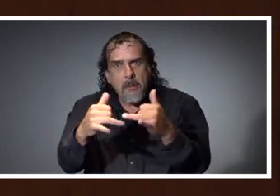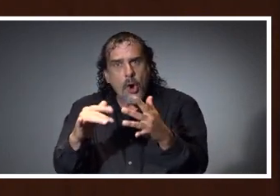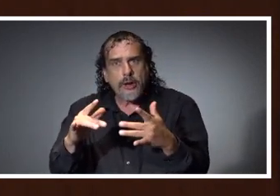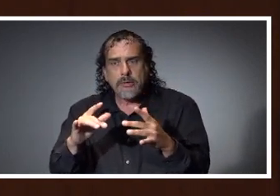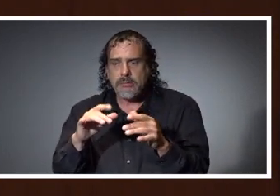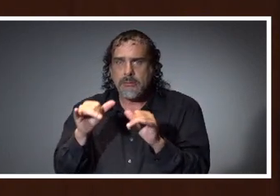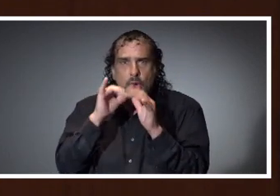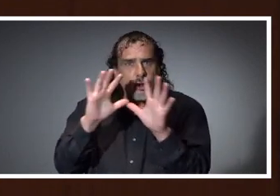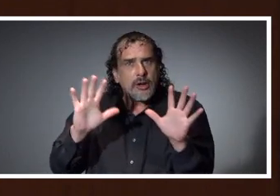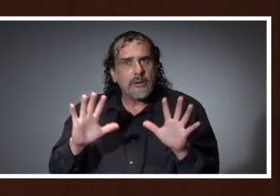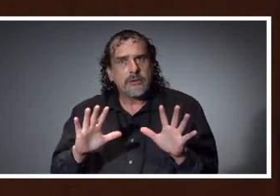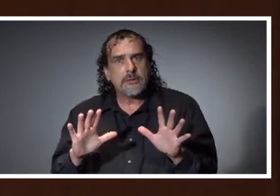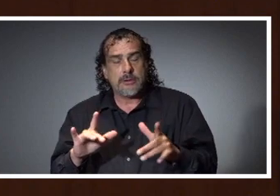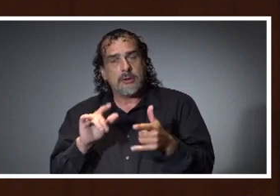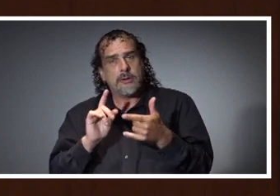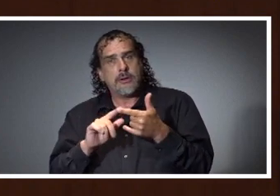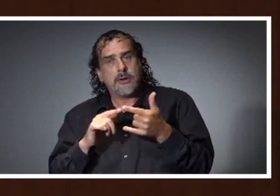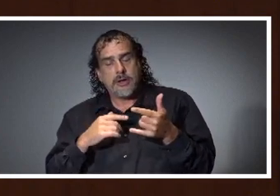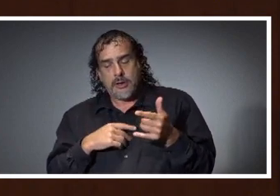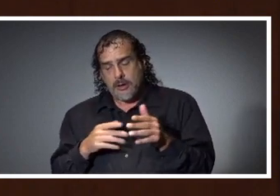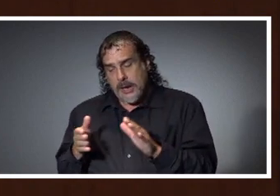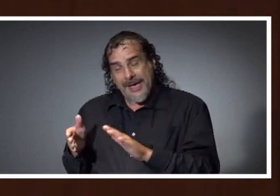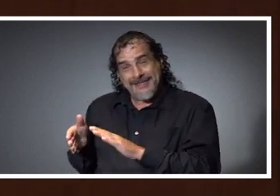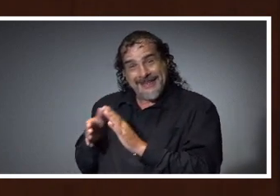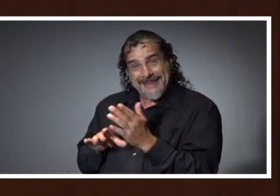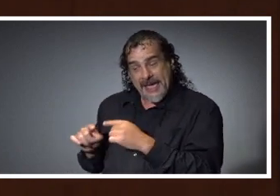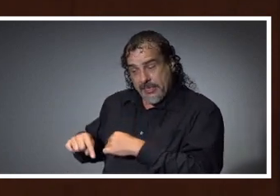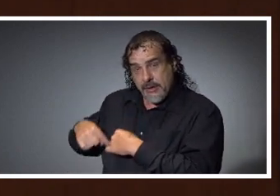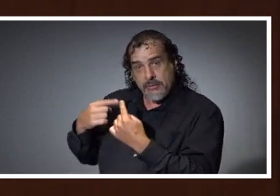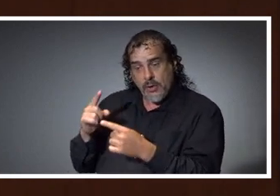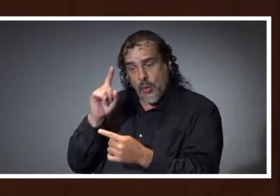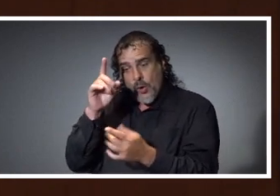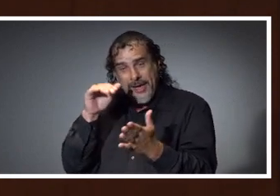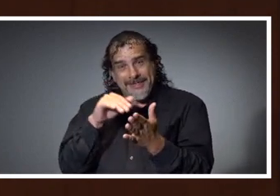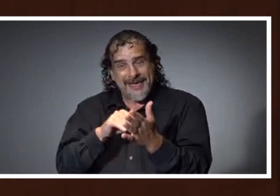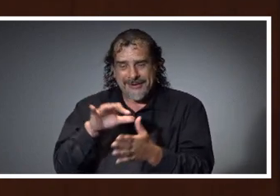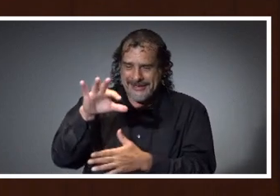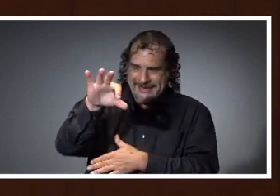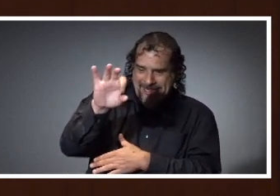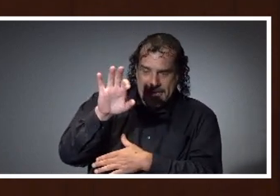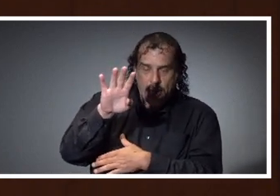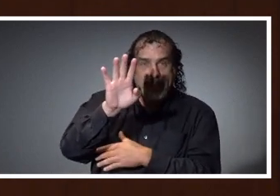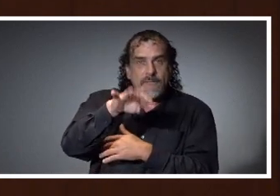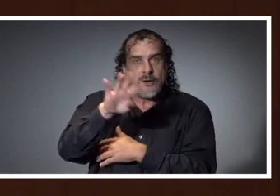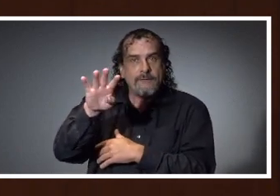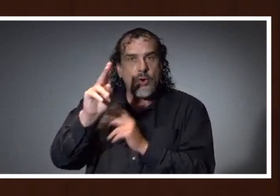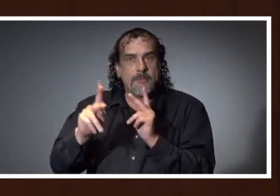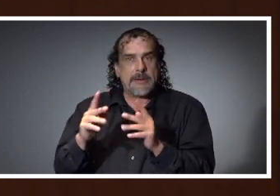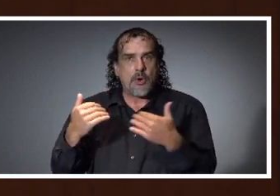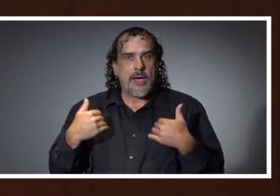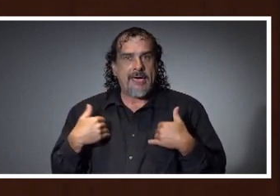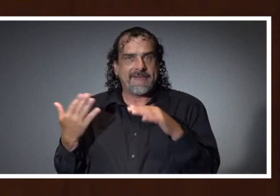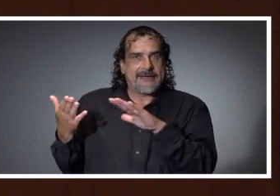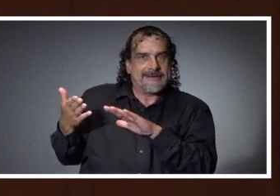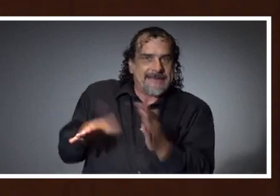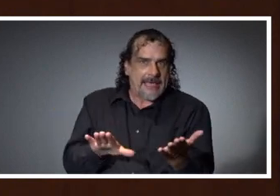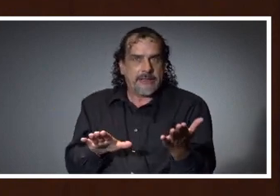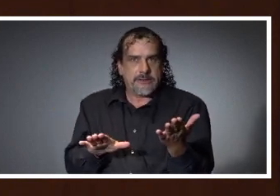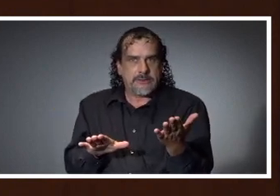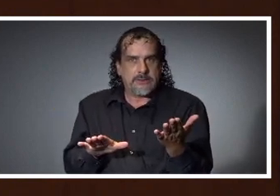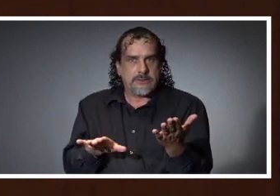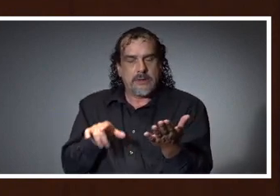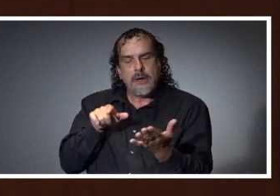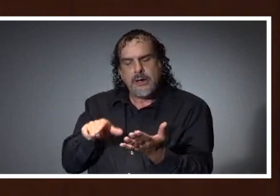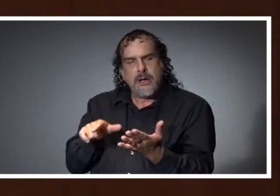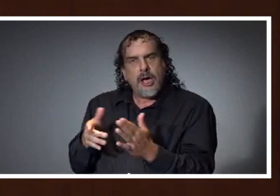can. If we look at our deaths, so far we've reported 1,944 deaths throughout the state. I would like to talk about